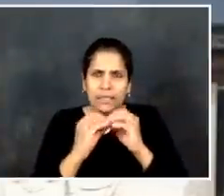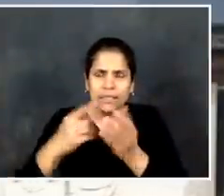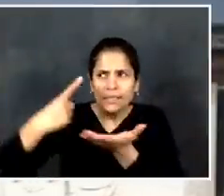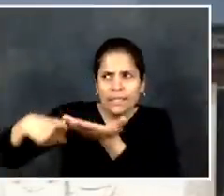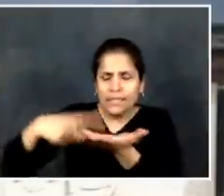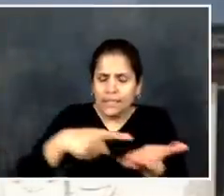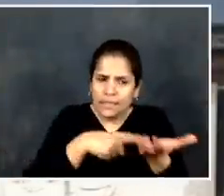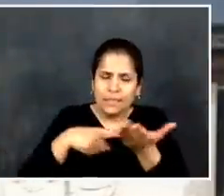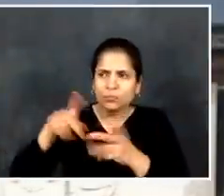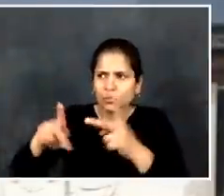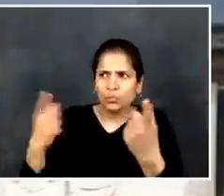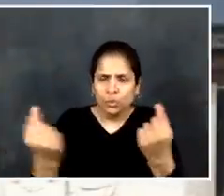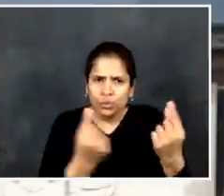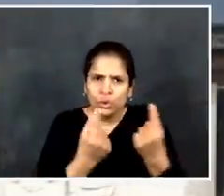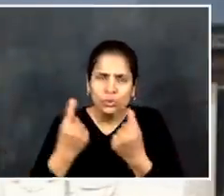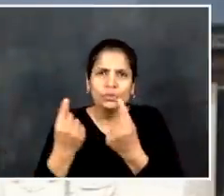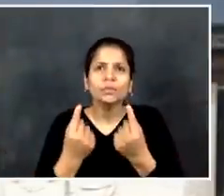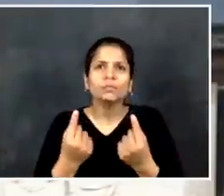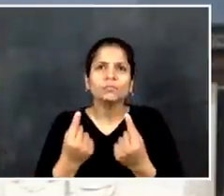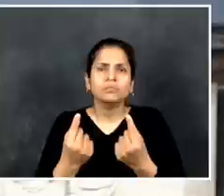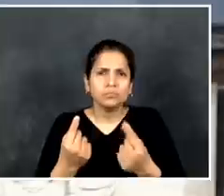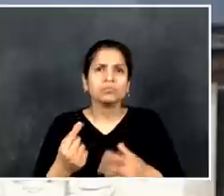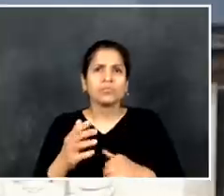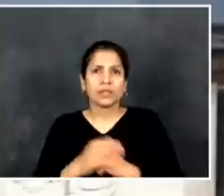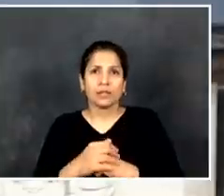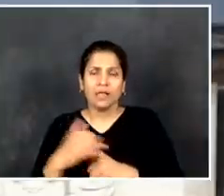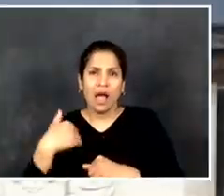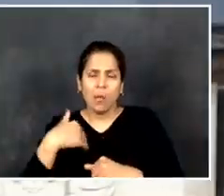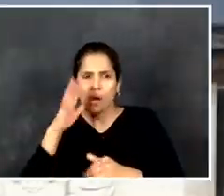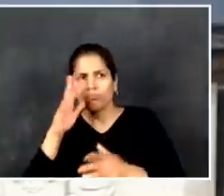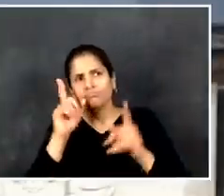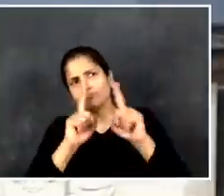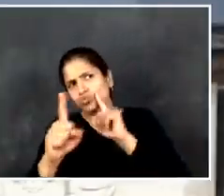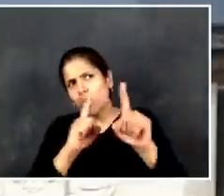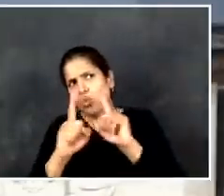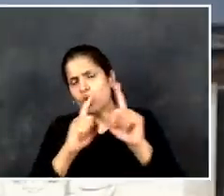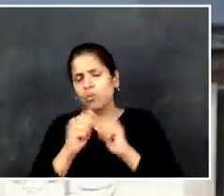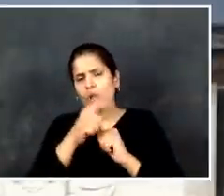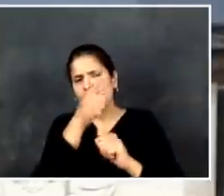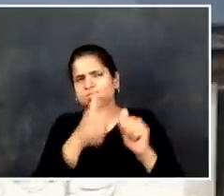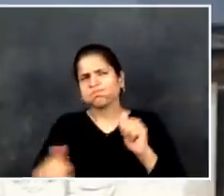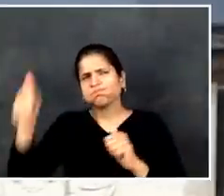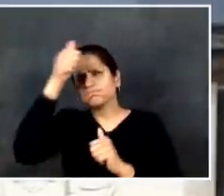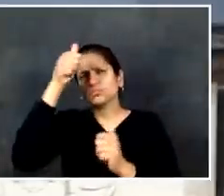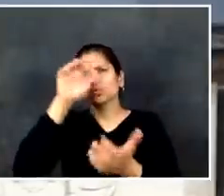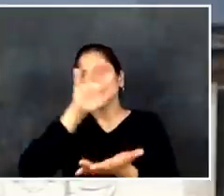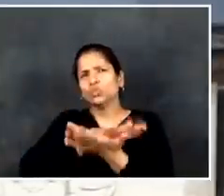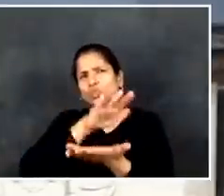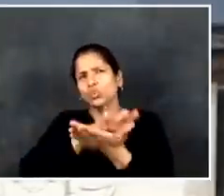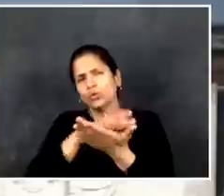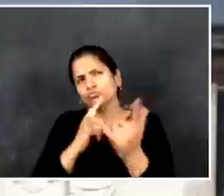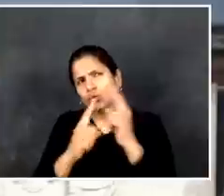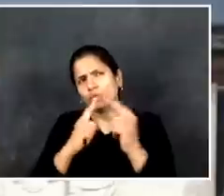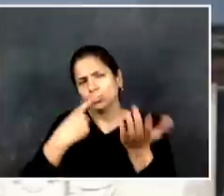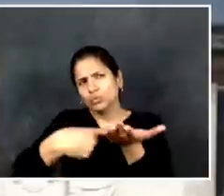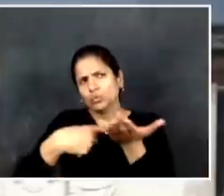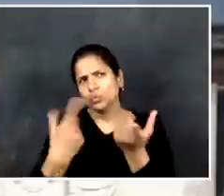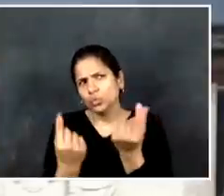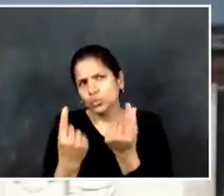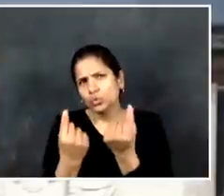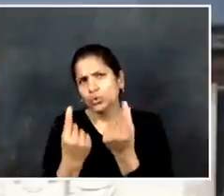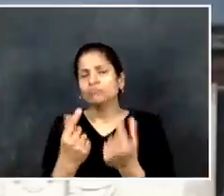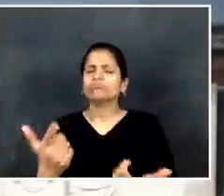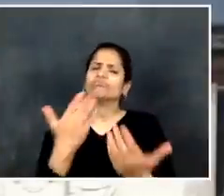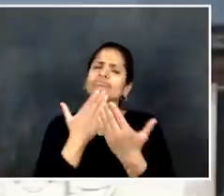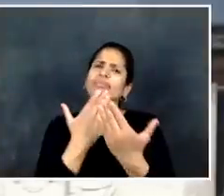soon. I think I appreciate that point you make about the sort of no harm approach, and we're certainly looking at that. I think right